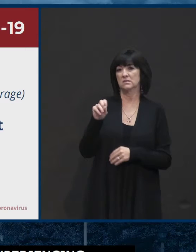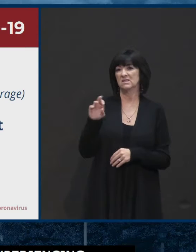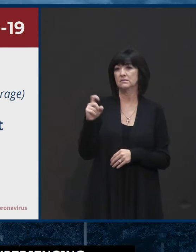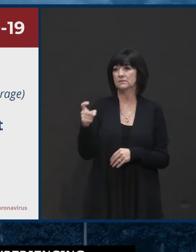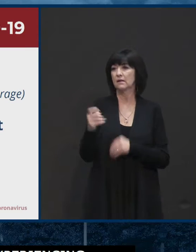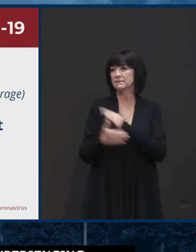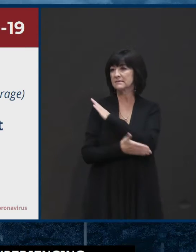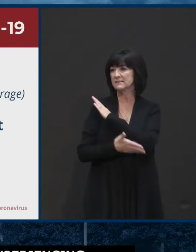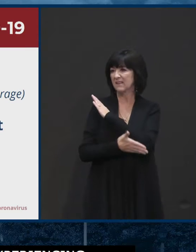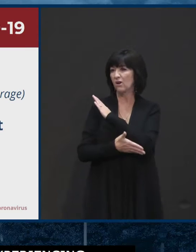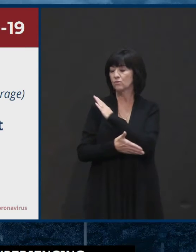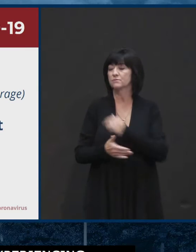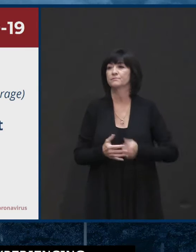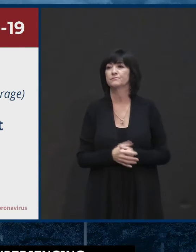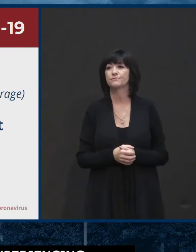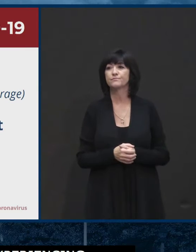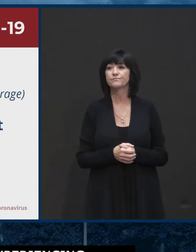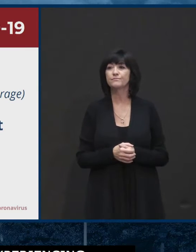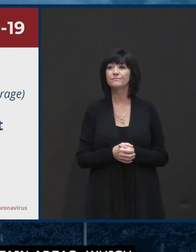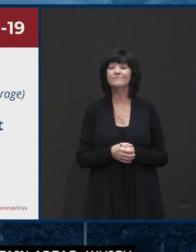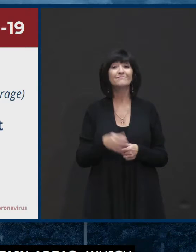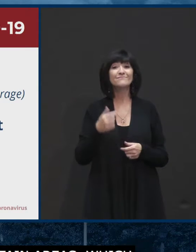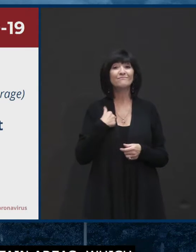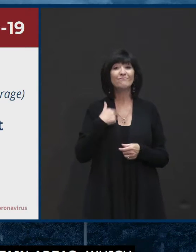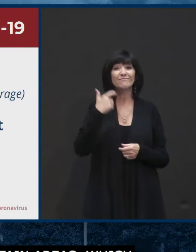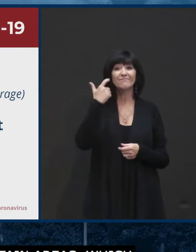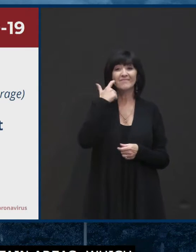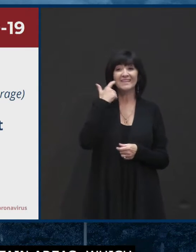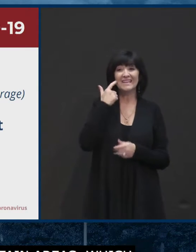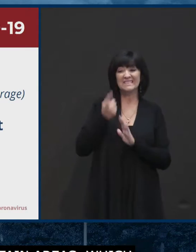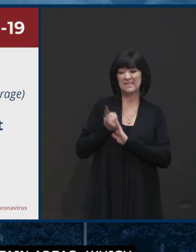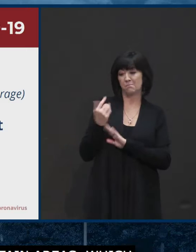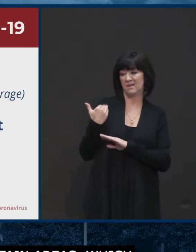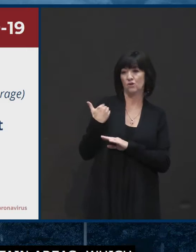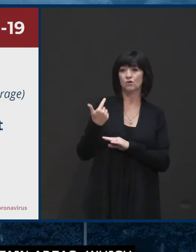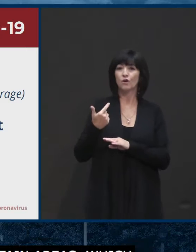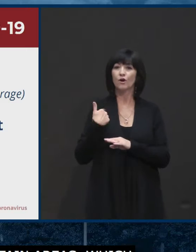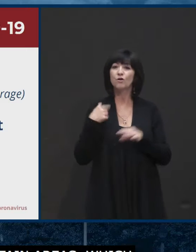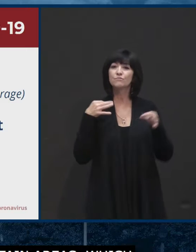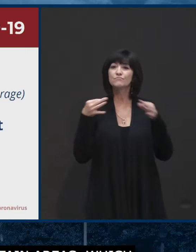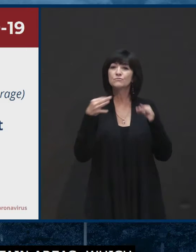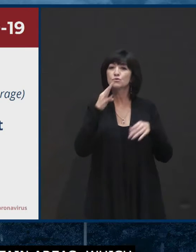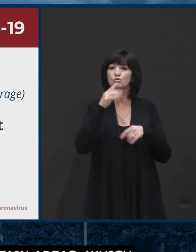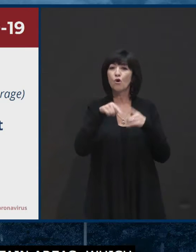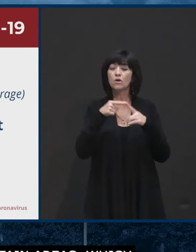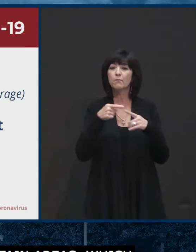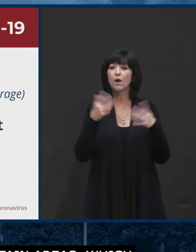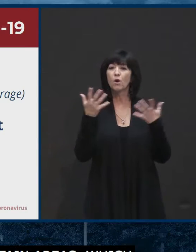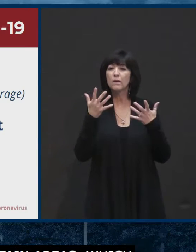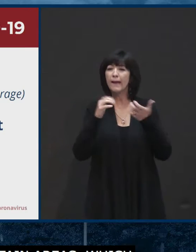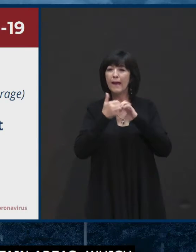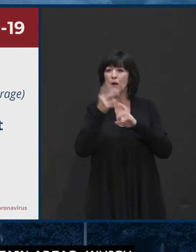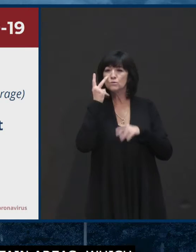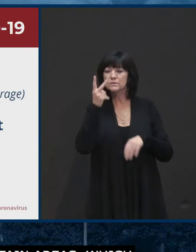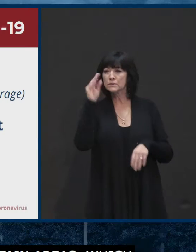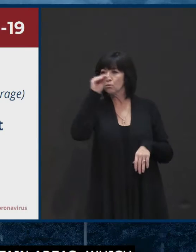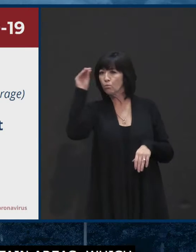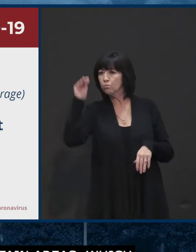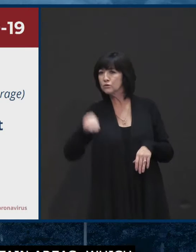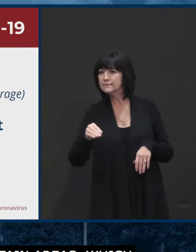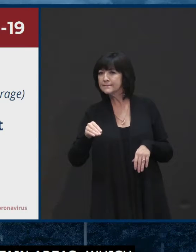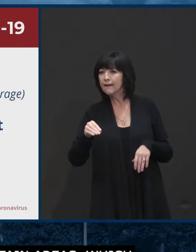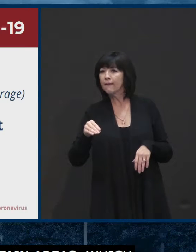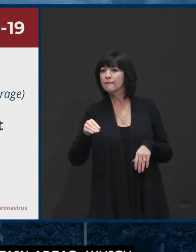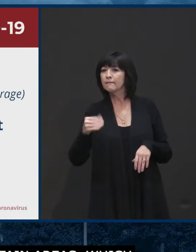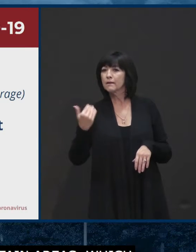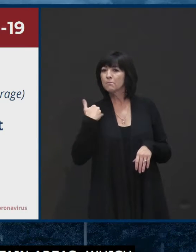here's what I was talking about a minute ago, our percent positive, which is a good indicator both of the